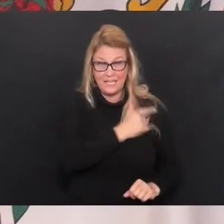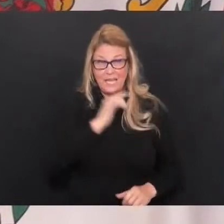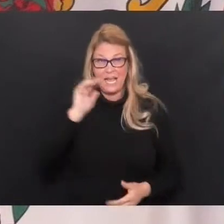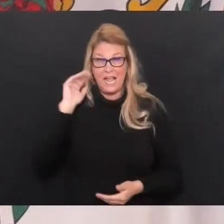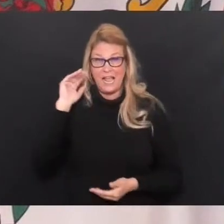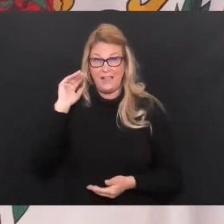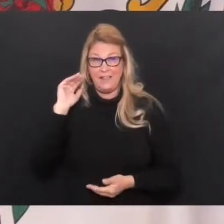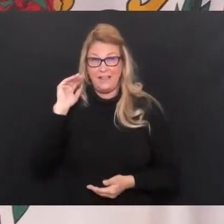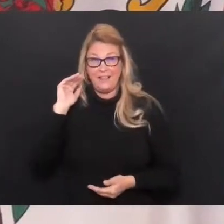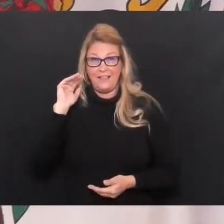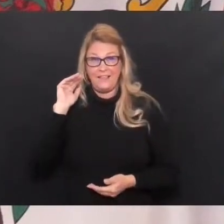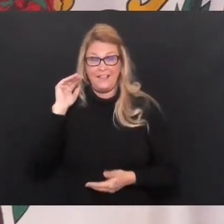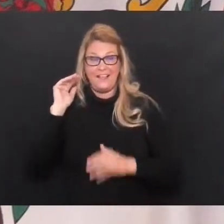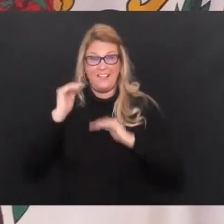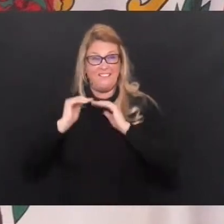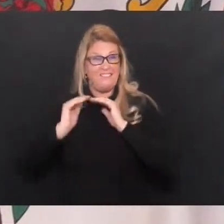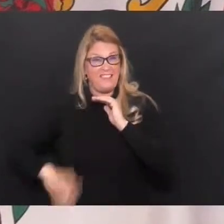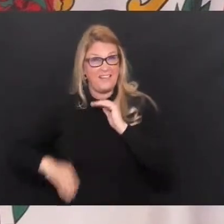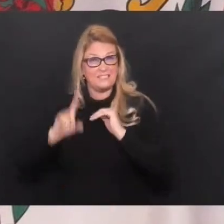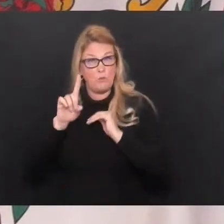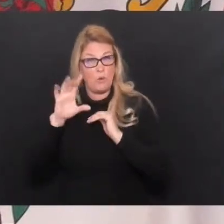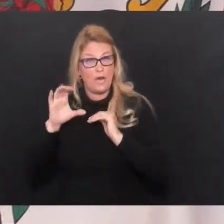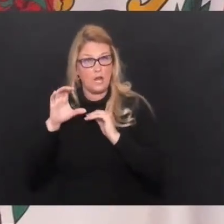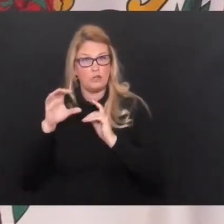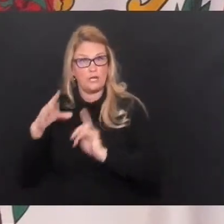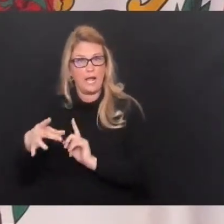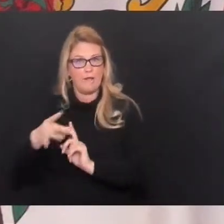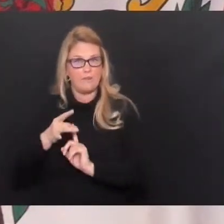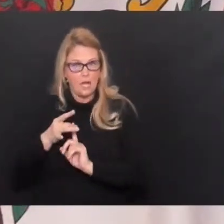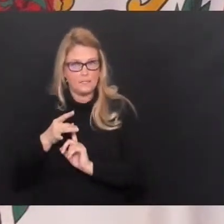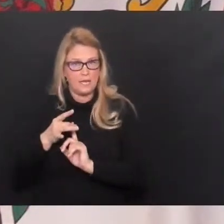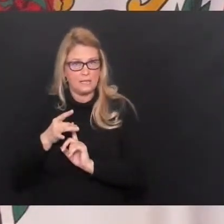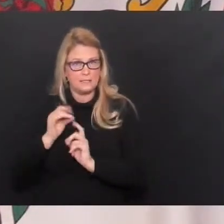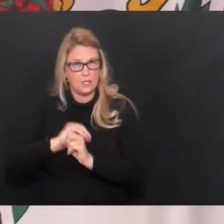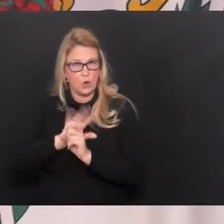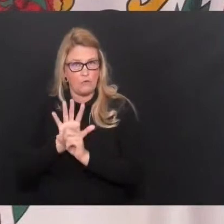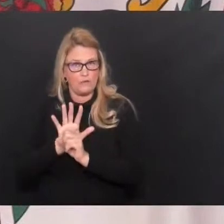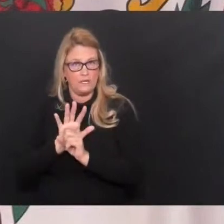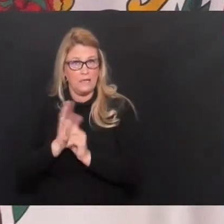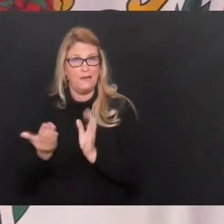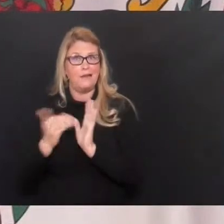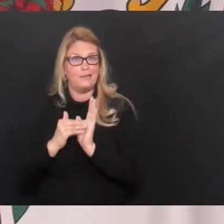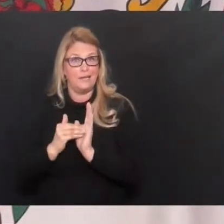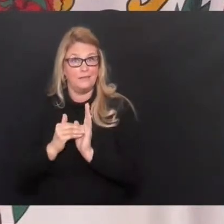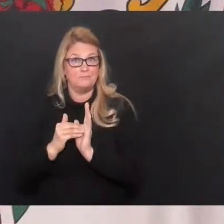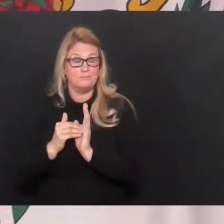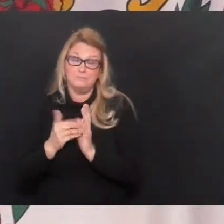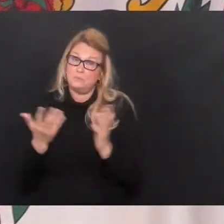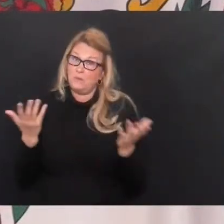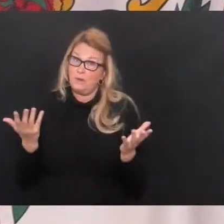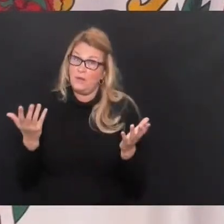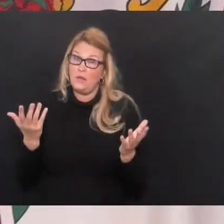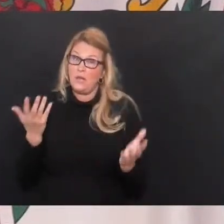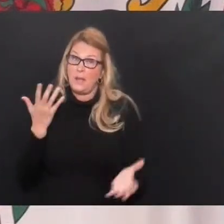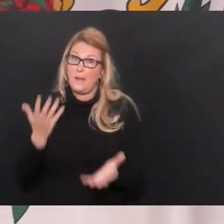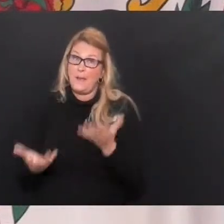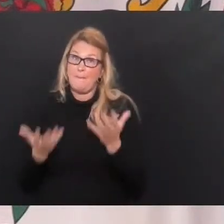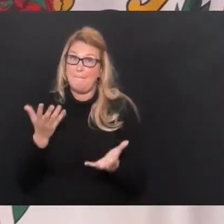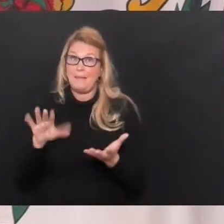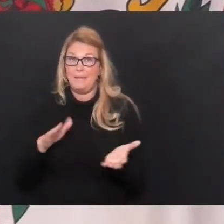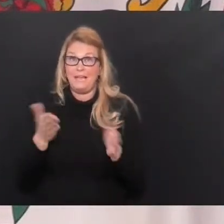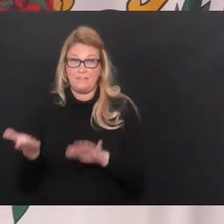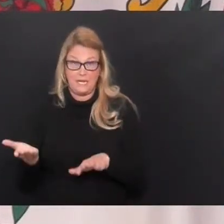100 of them have gotten COVID back for whatever reasons we don't even know and maybe have died.